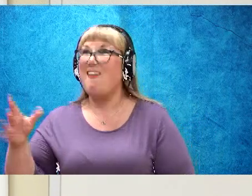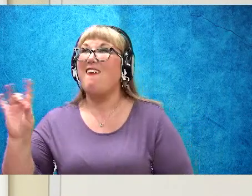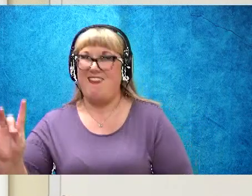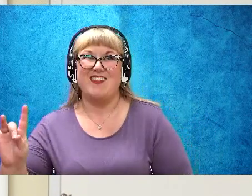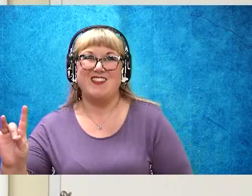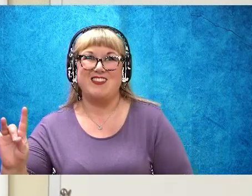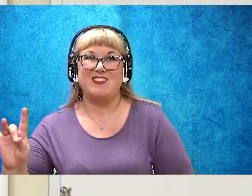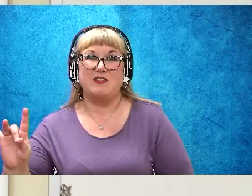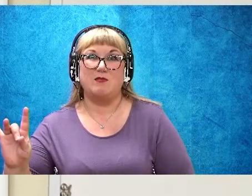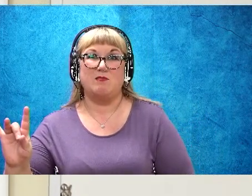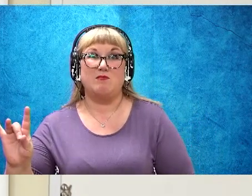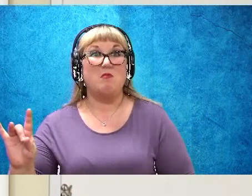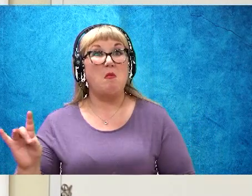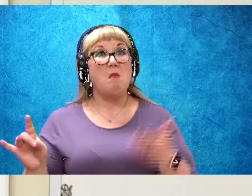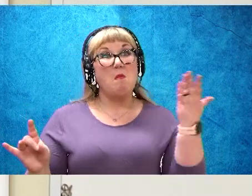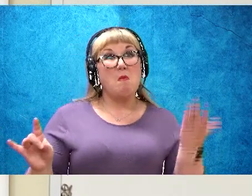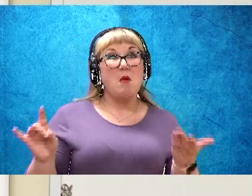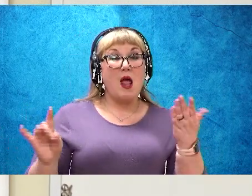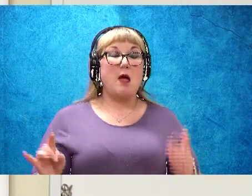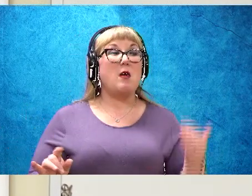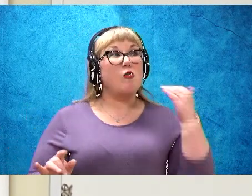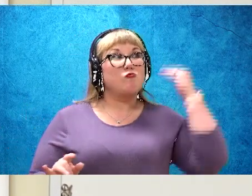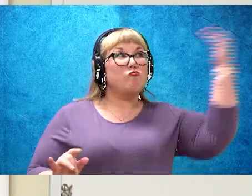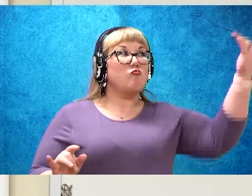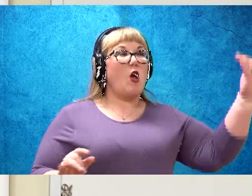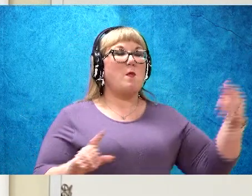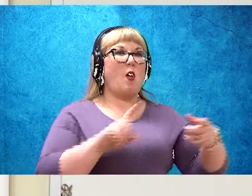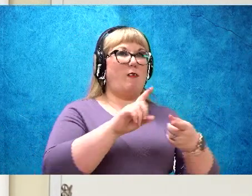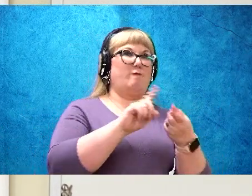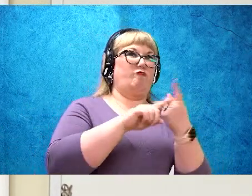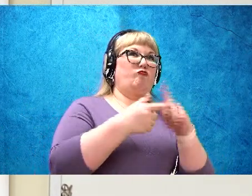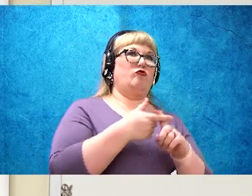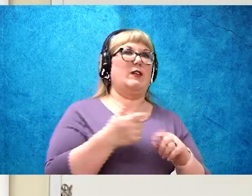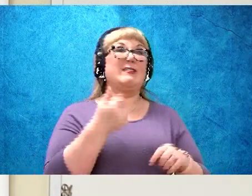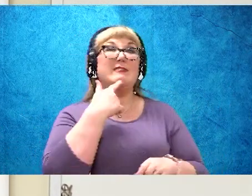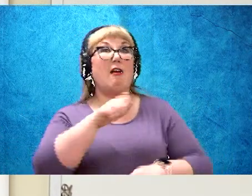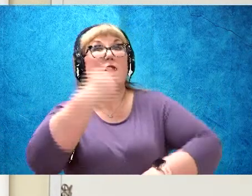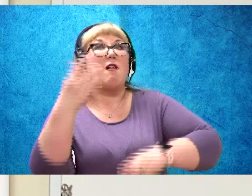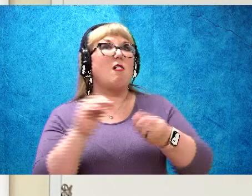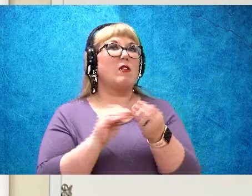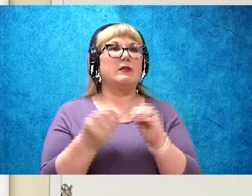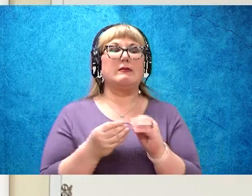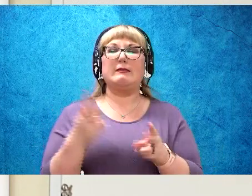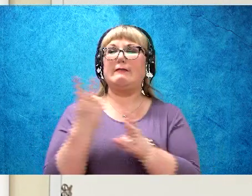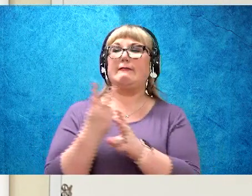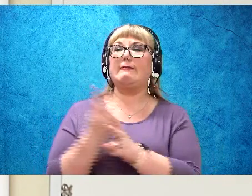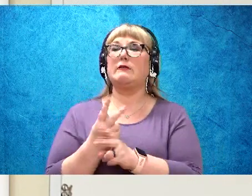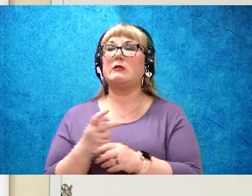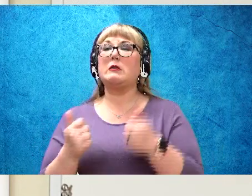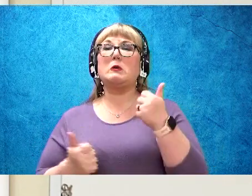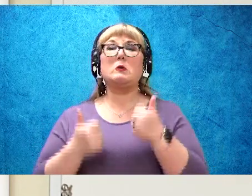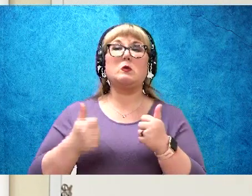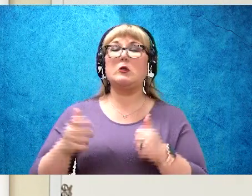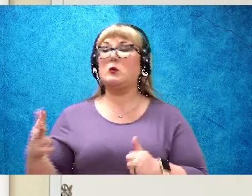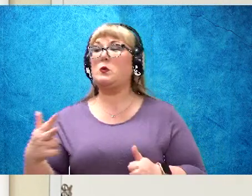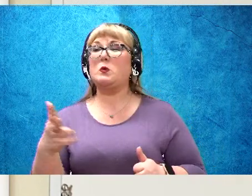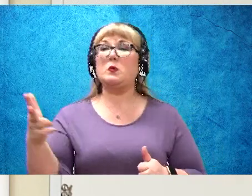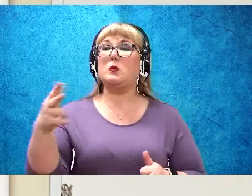Then a grown-up or a family member can call out another number, and we need to figure out which